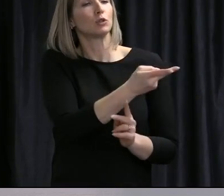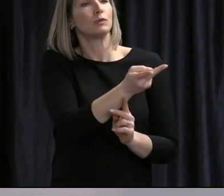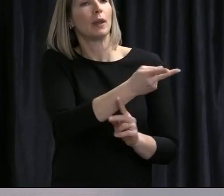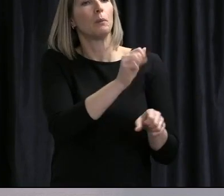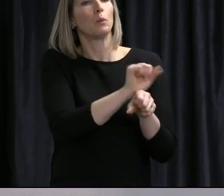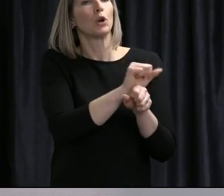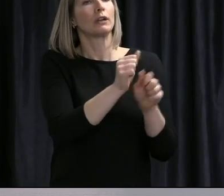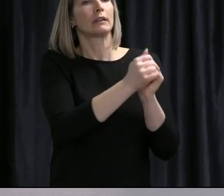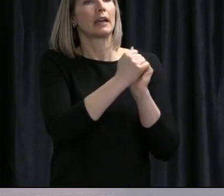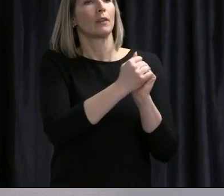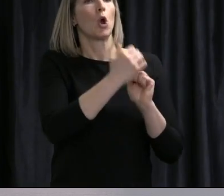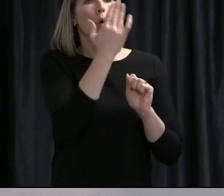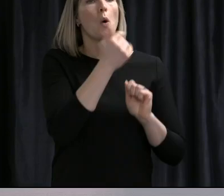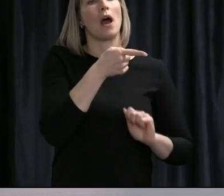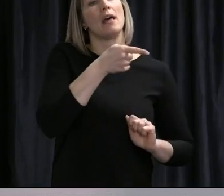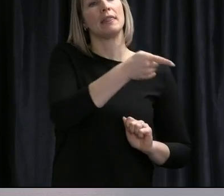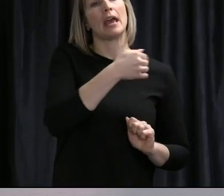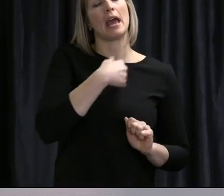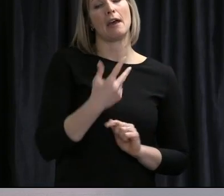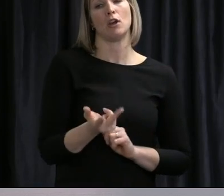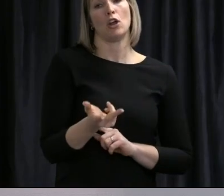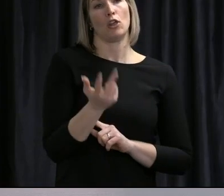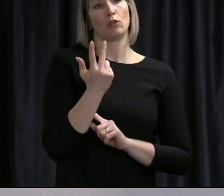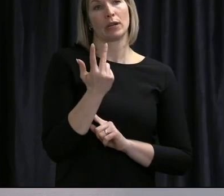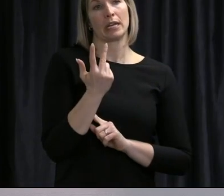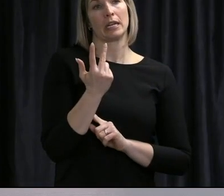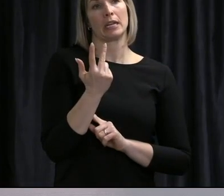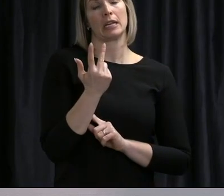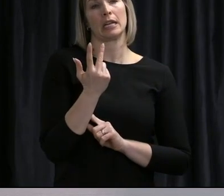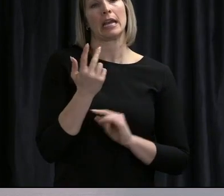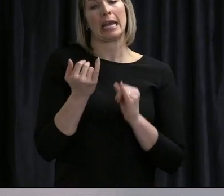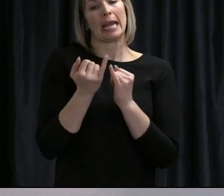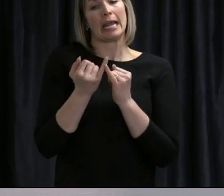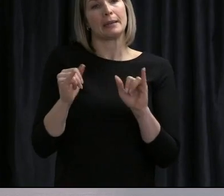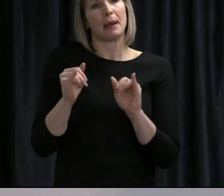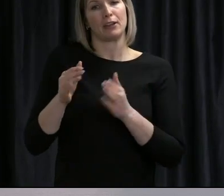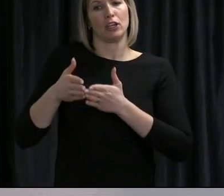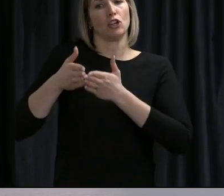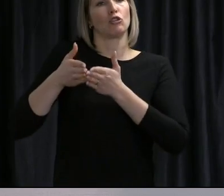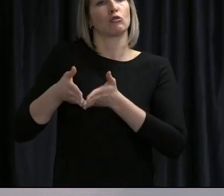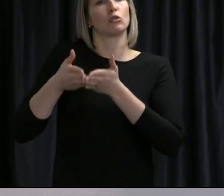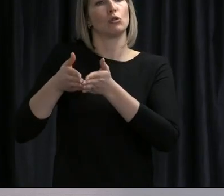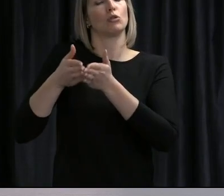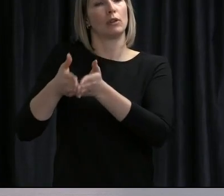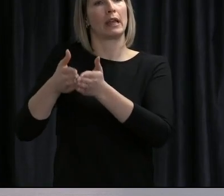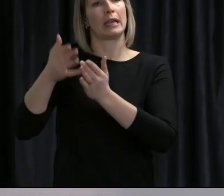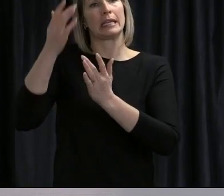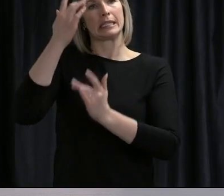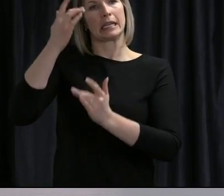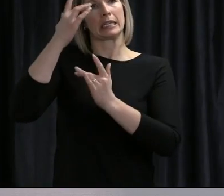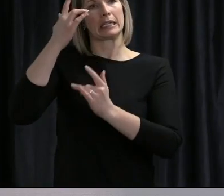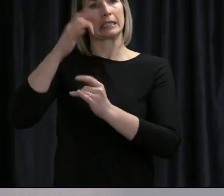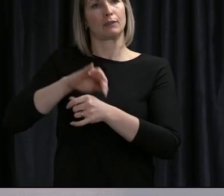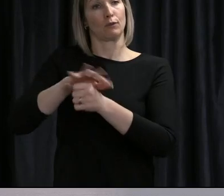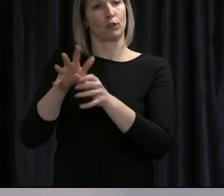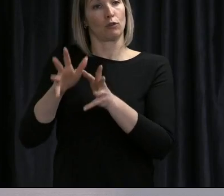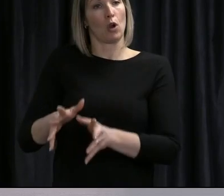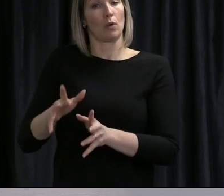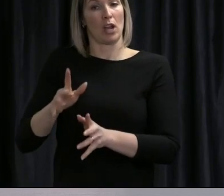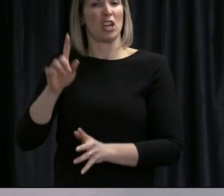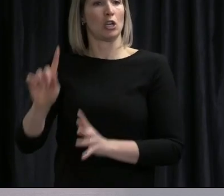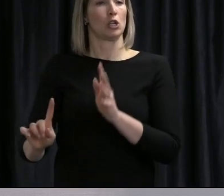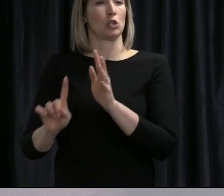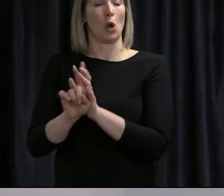3 independent travel but not cruise-related cases pop up in the same 12-hour period.